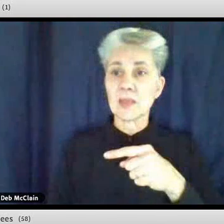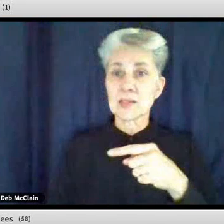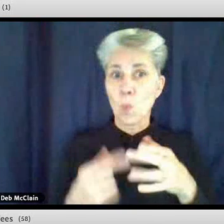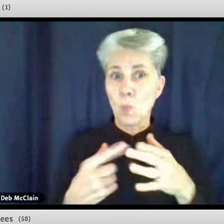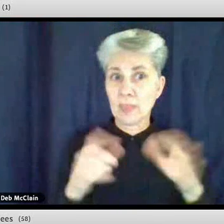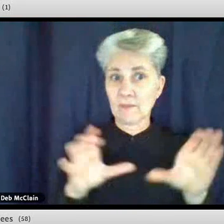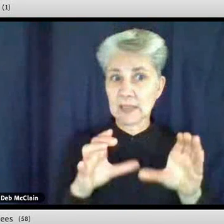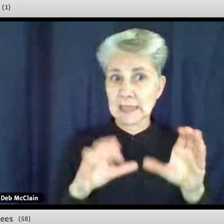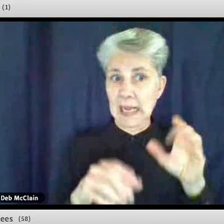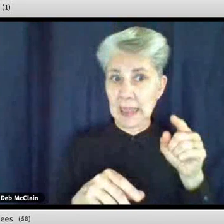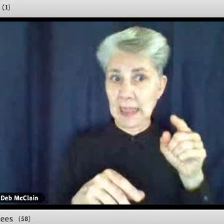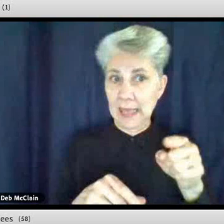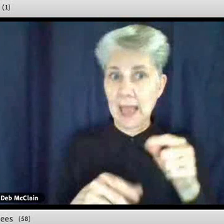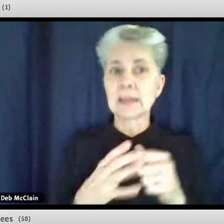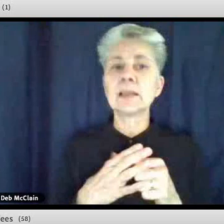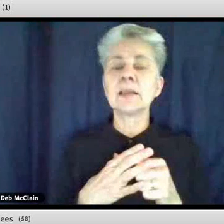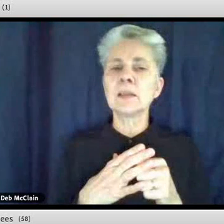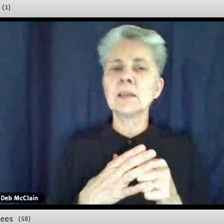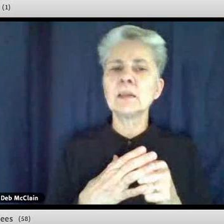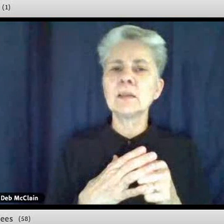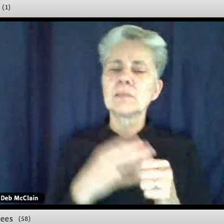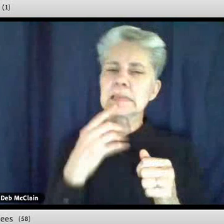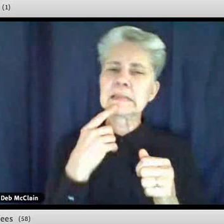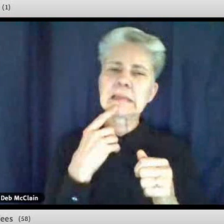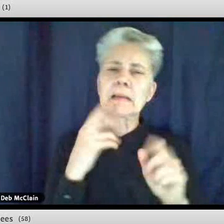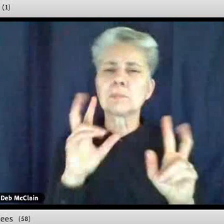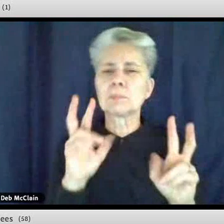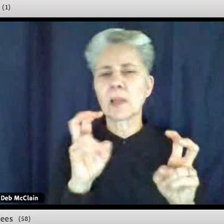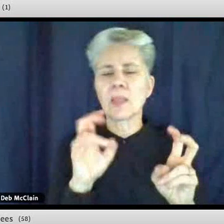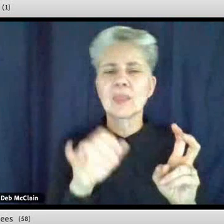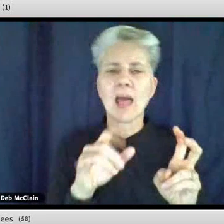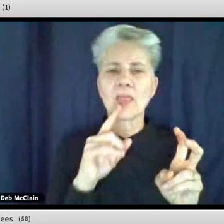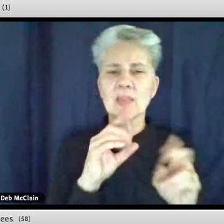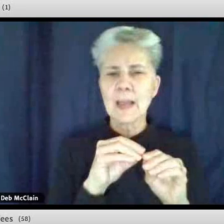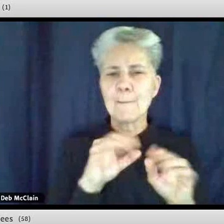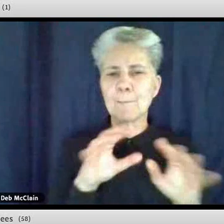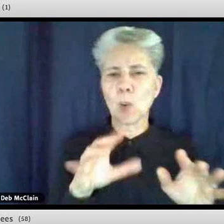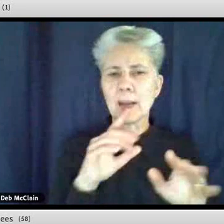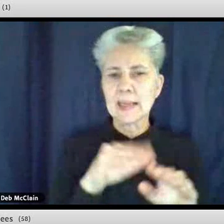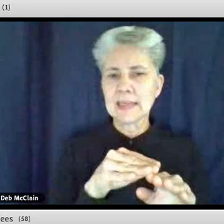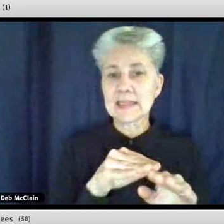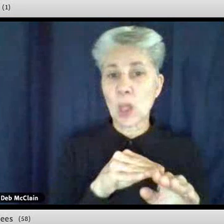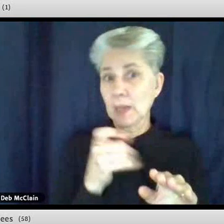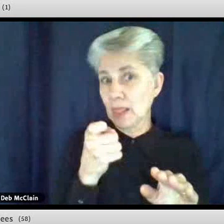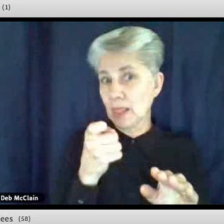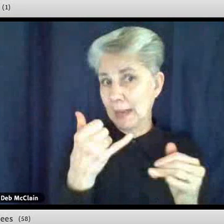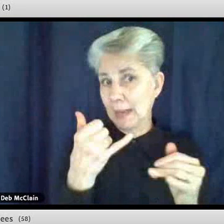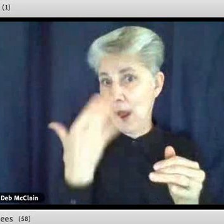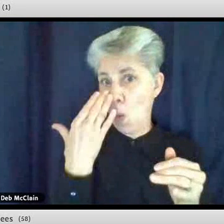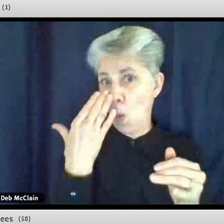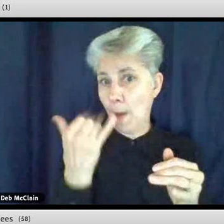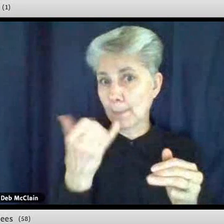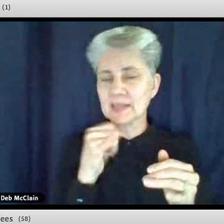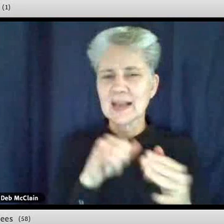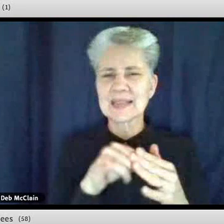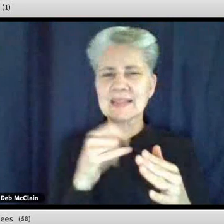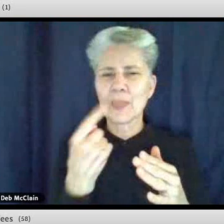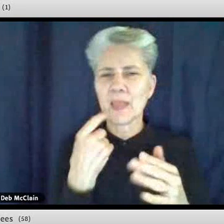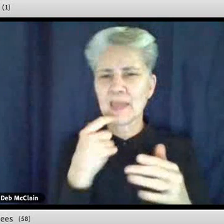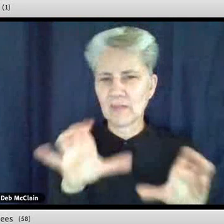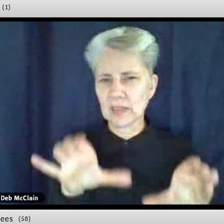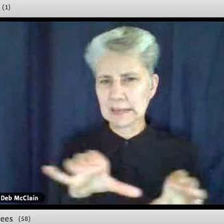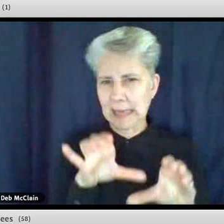This is what they've done here, and they say that the spread is slowing a little bit